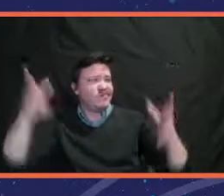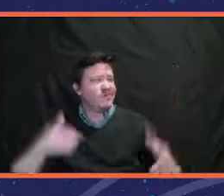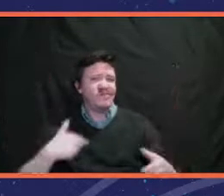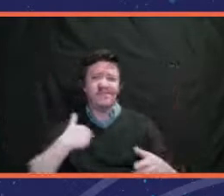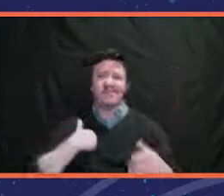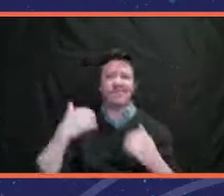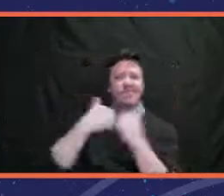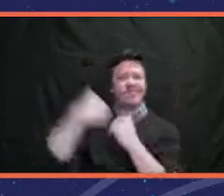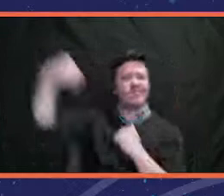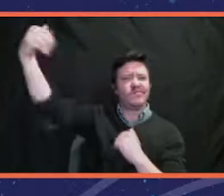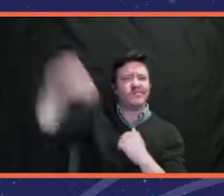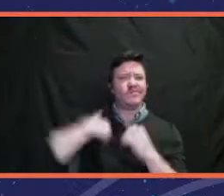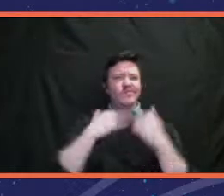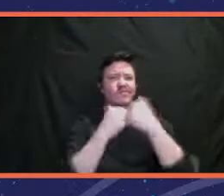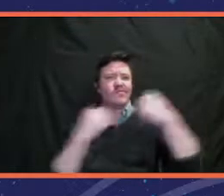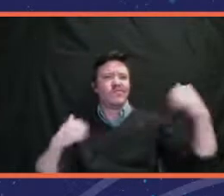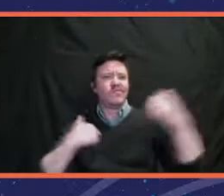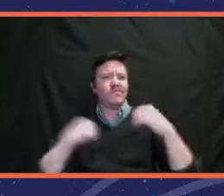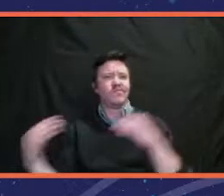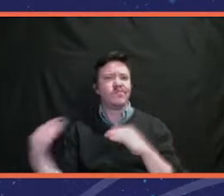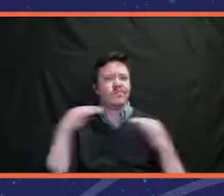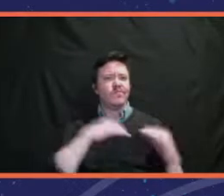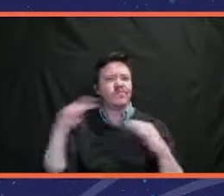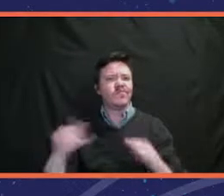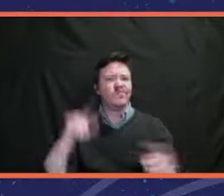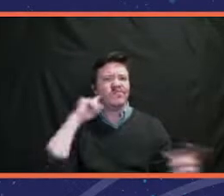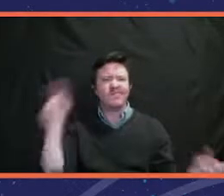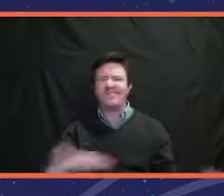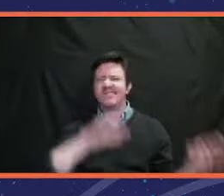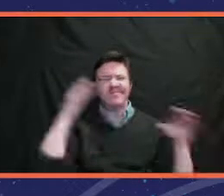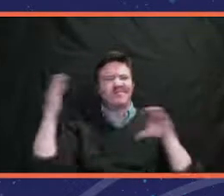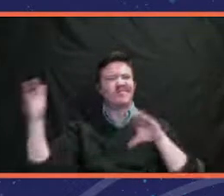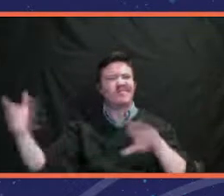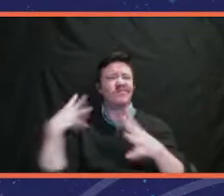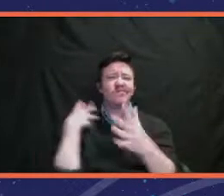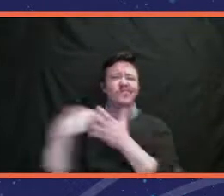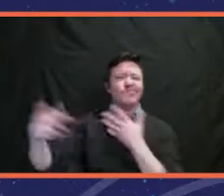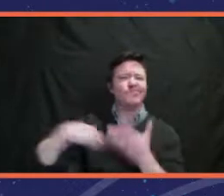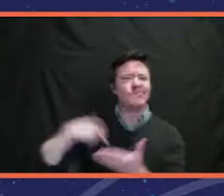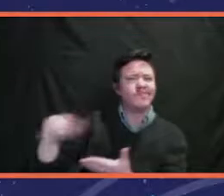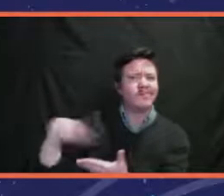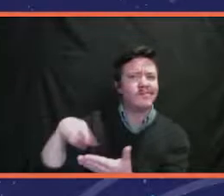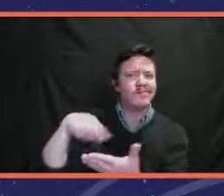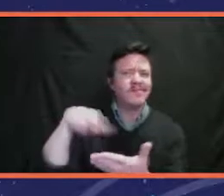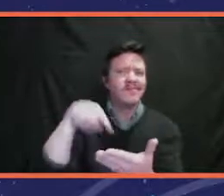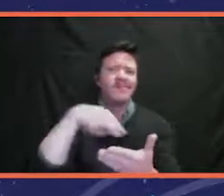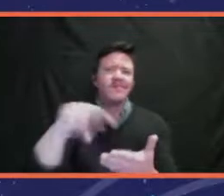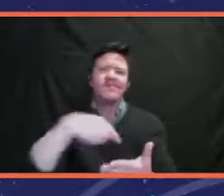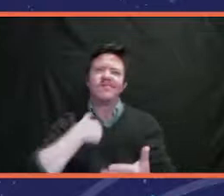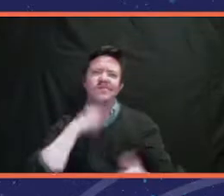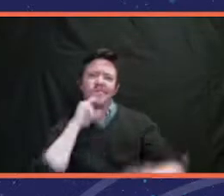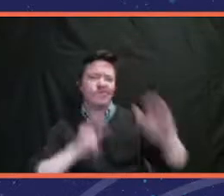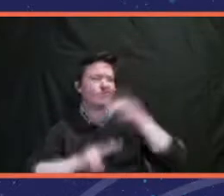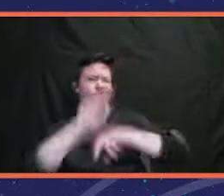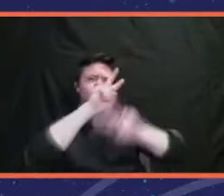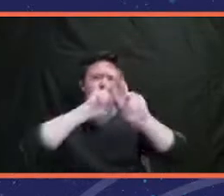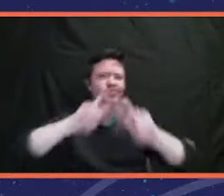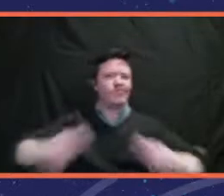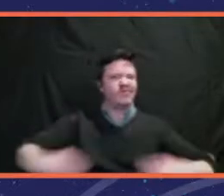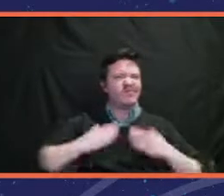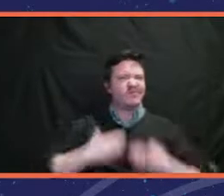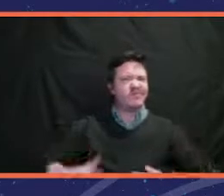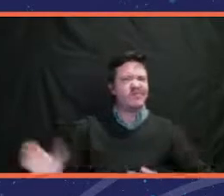the diaspora wars. Twerk about it, dance about it, go on and hit the floor. Our music, they adored, I'm not ready to explore. I dive in bodies and our souls, so the truth gon'